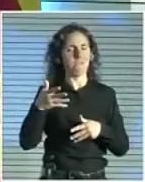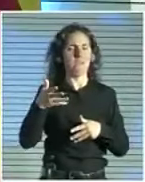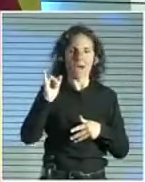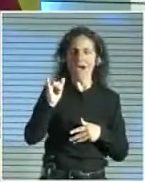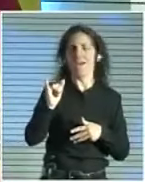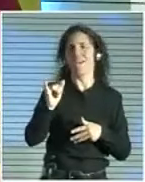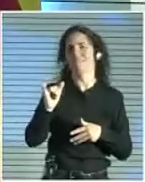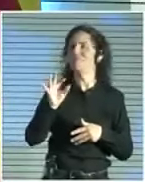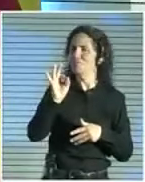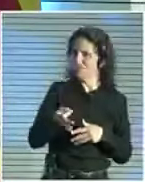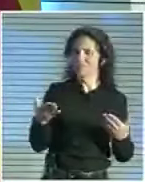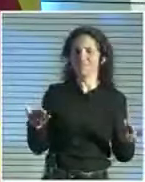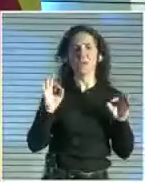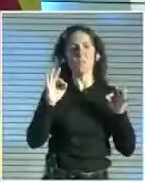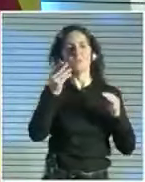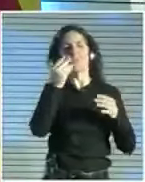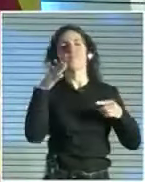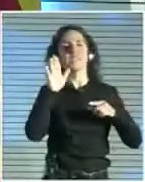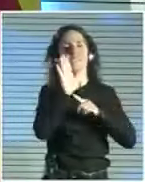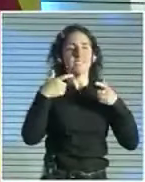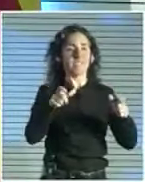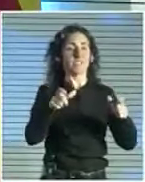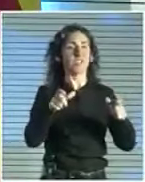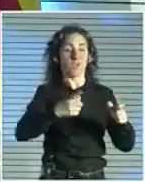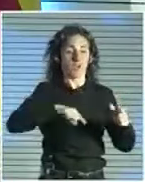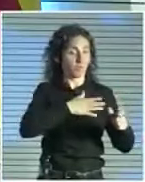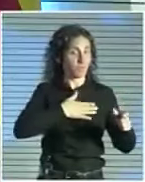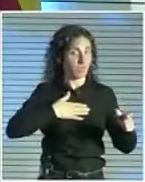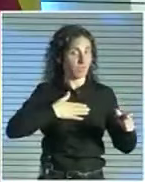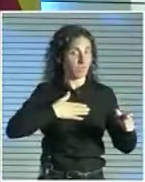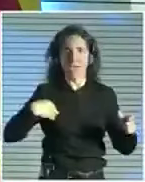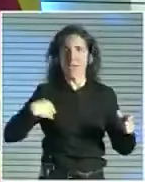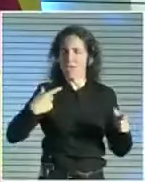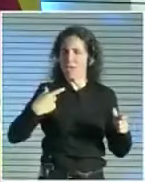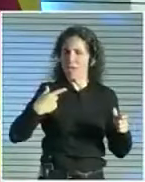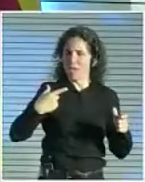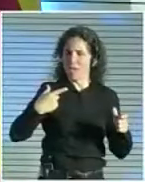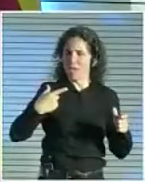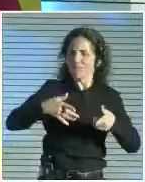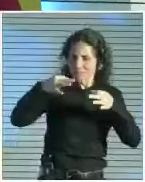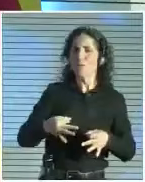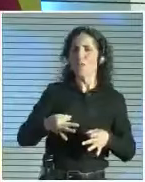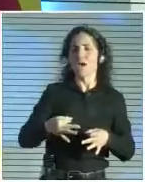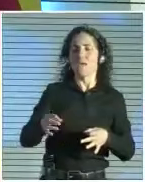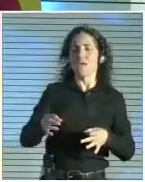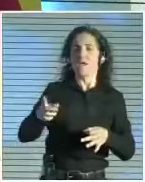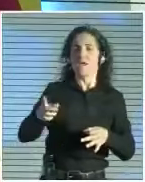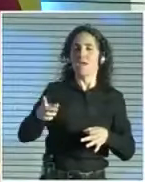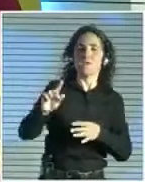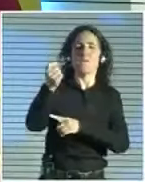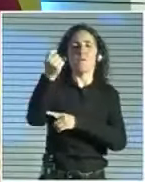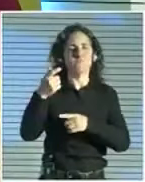want to make sure that this sector is having economic success, that is easy. But if a DMO is right now pushed into this